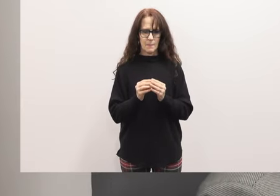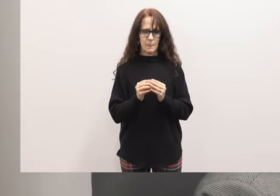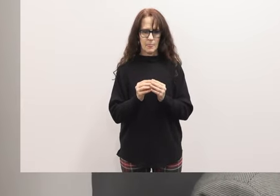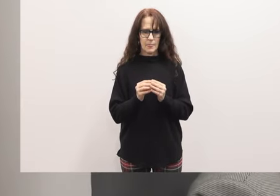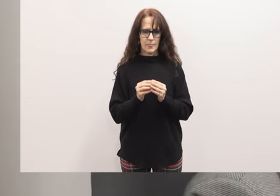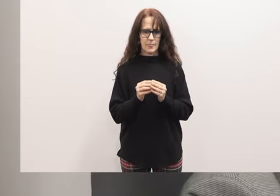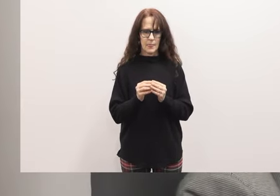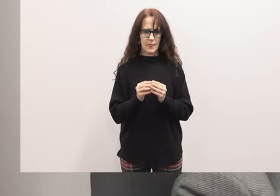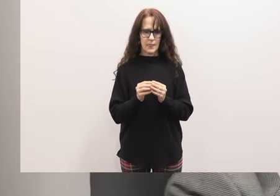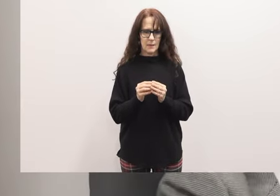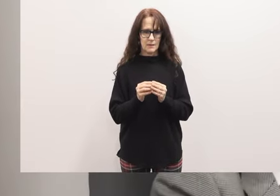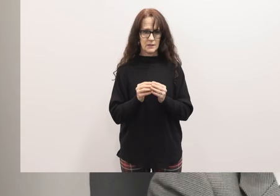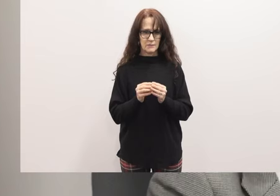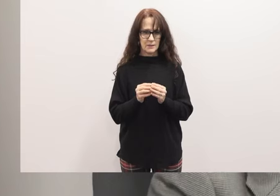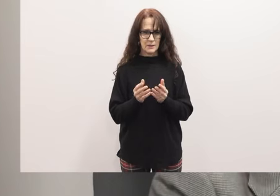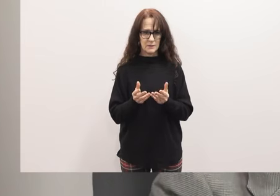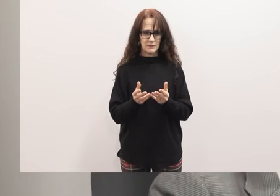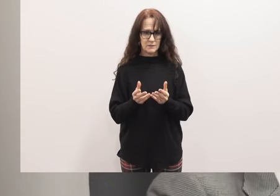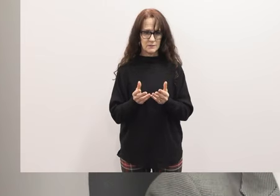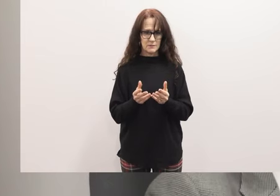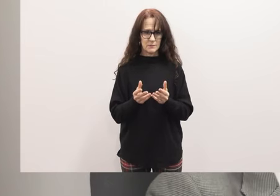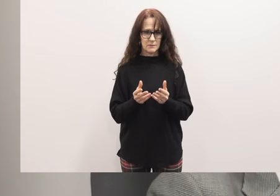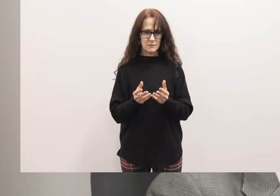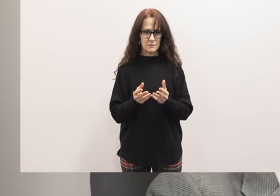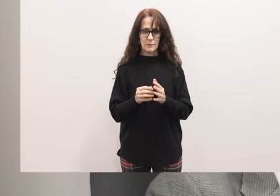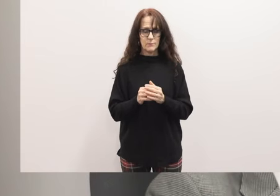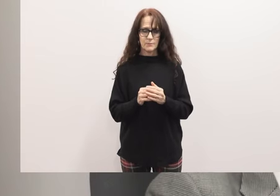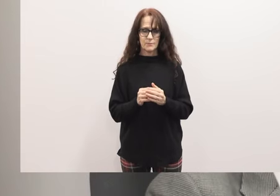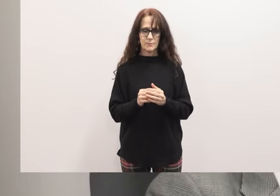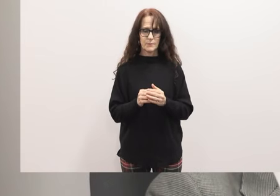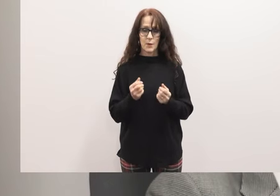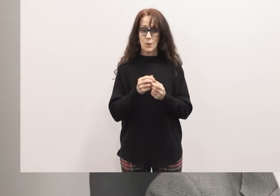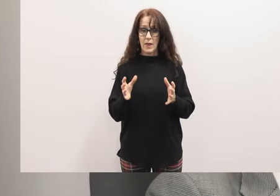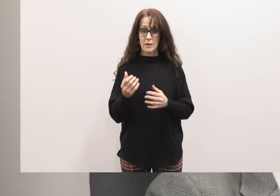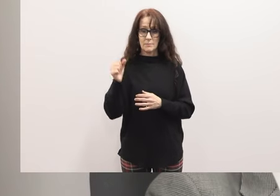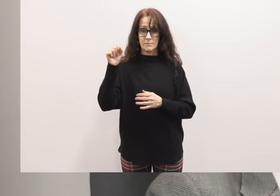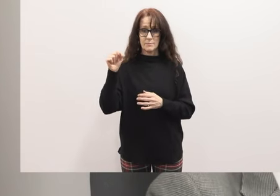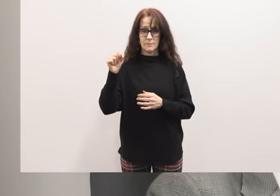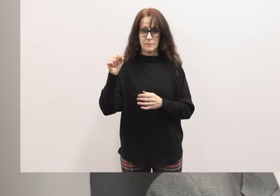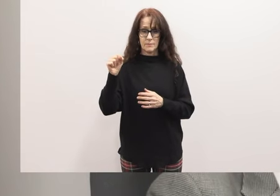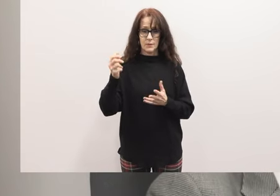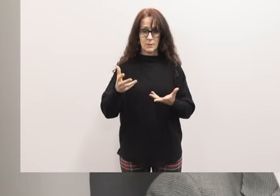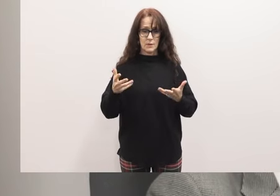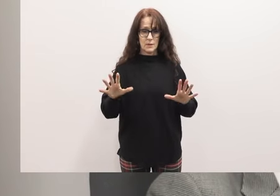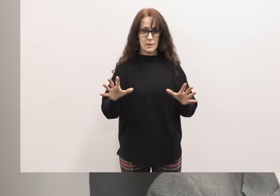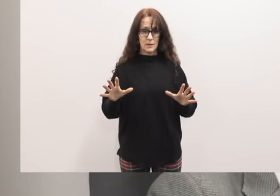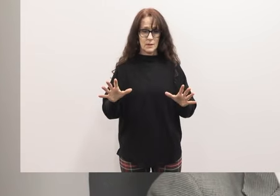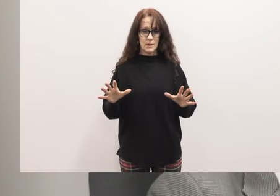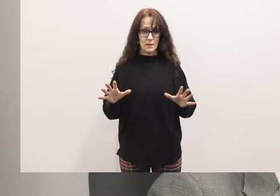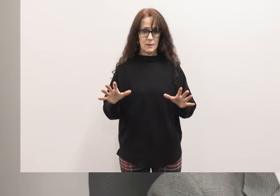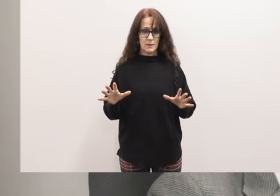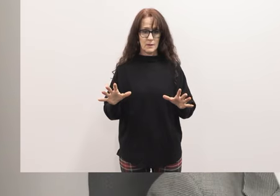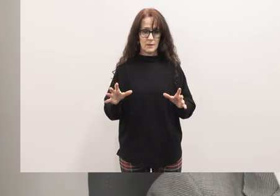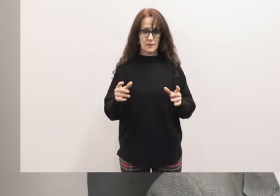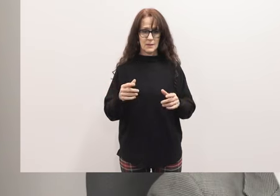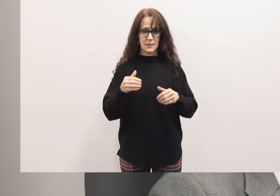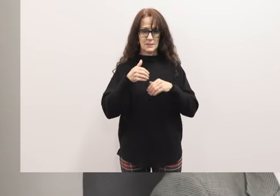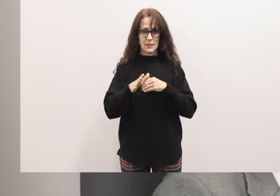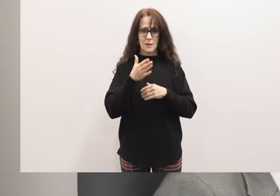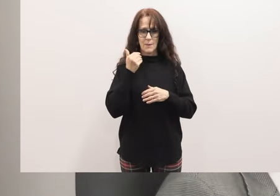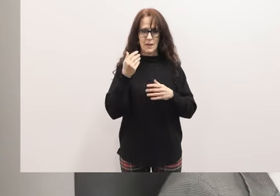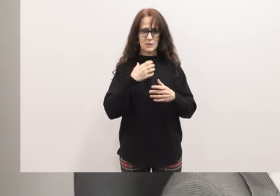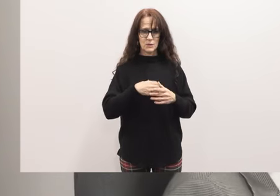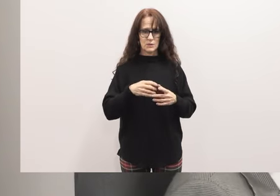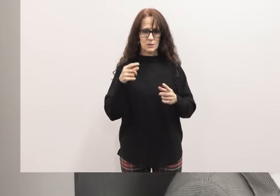So without objection, we will adjourn and send our best wishes